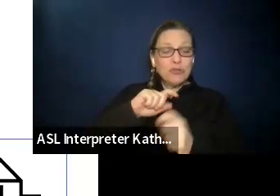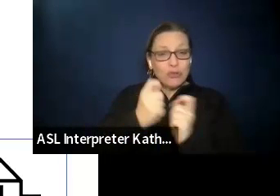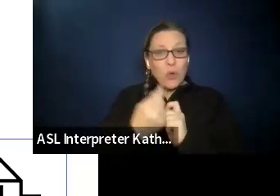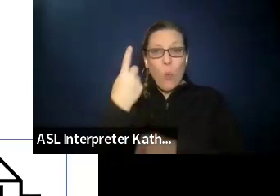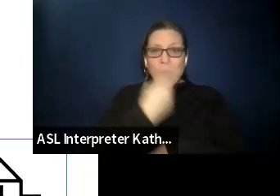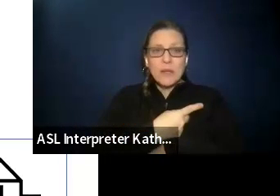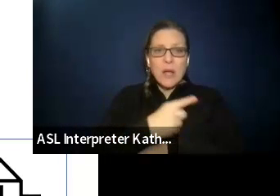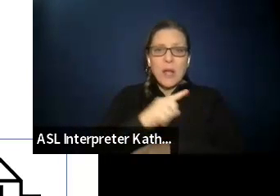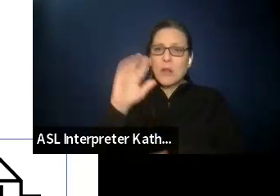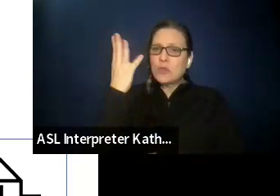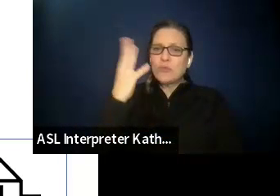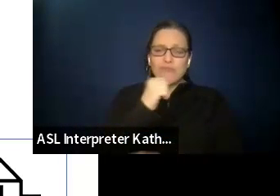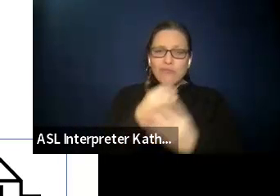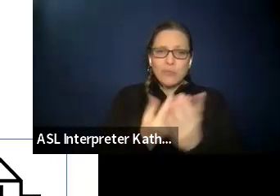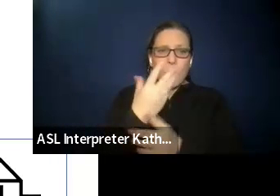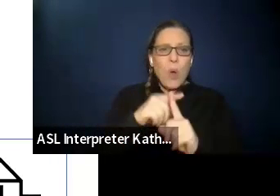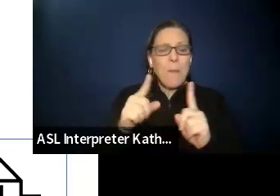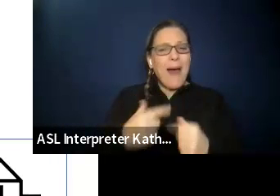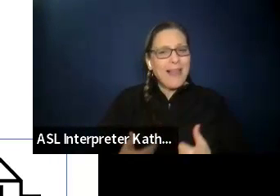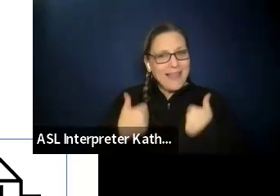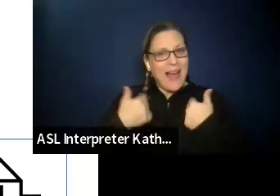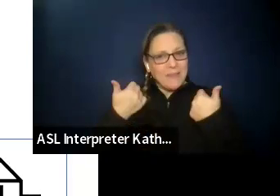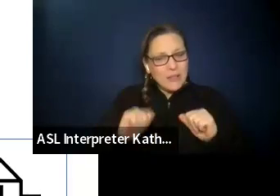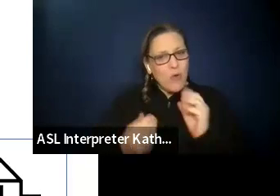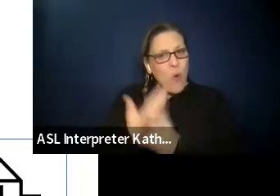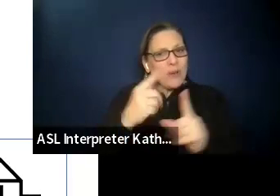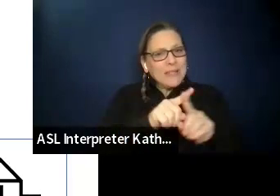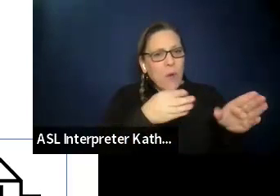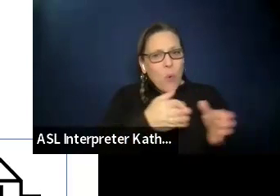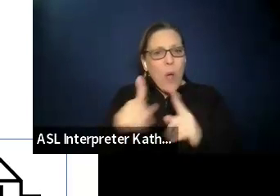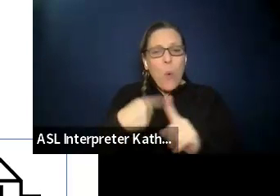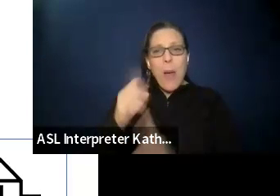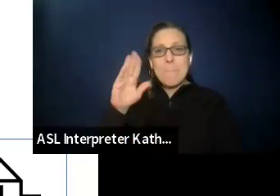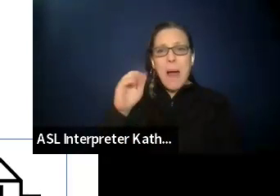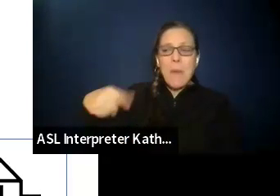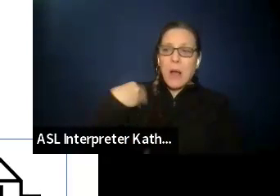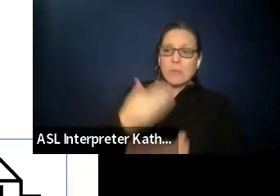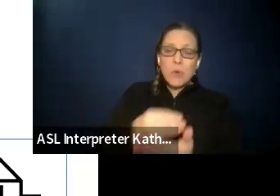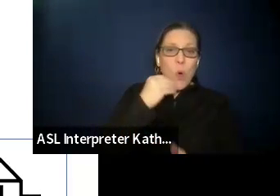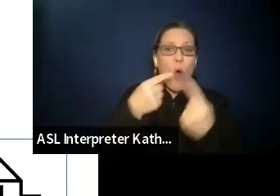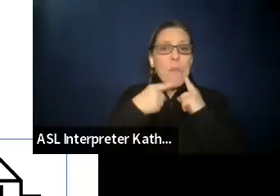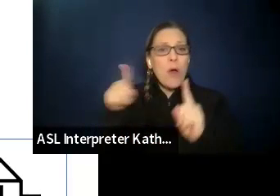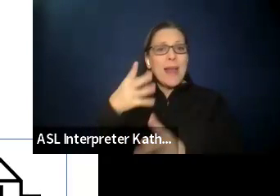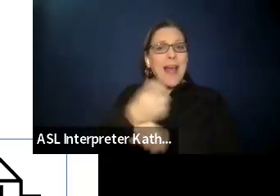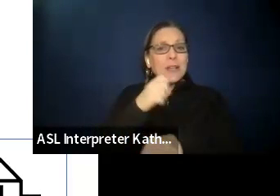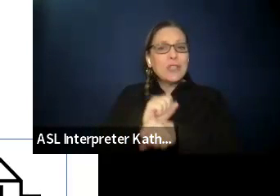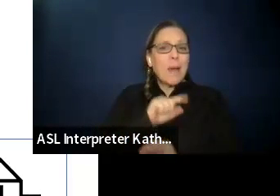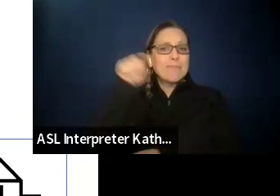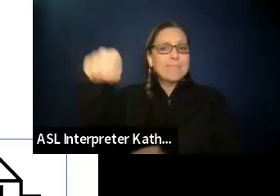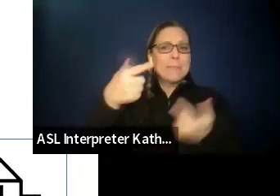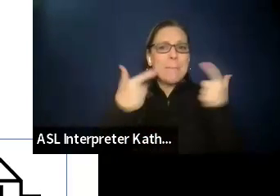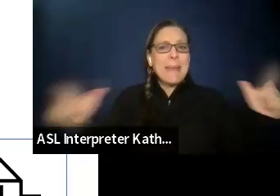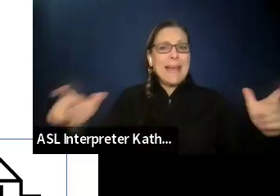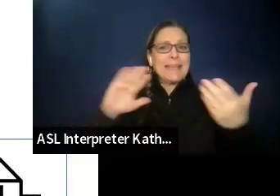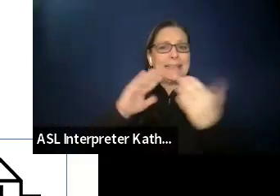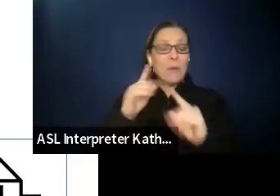tree does not bloom. But life blossoms in different ways when Baba comes home and announces that he got a job in the big city, where there